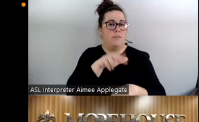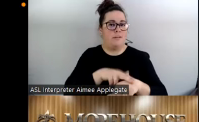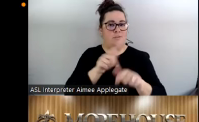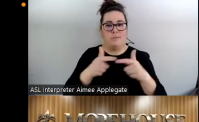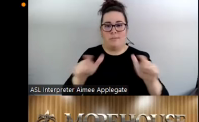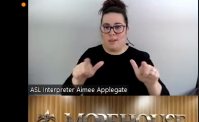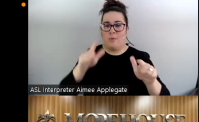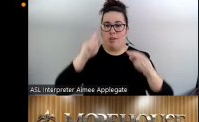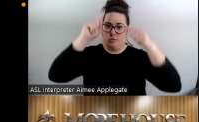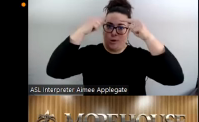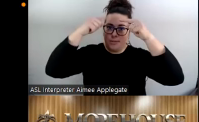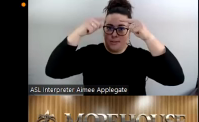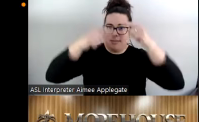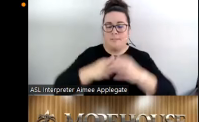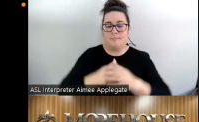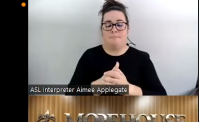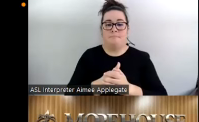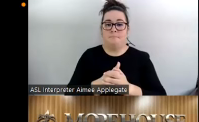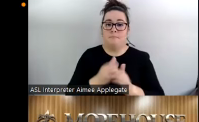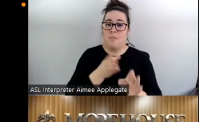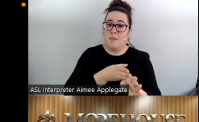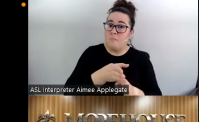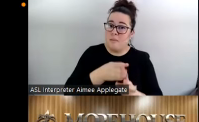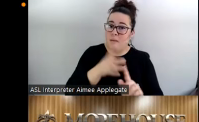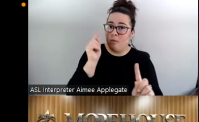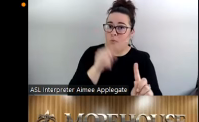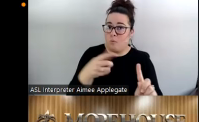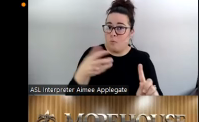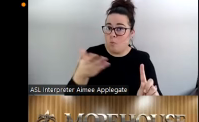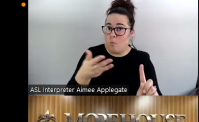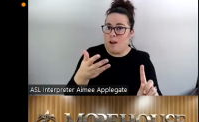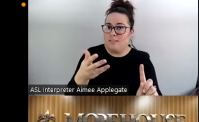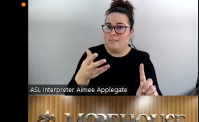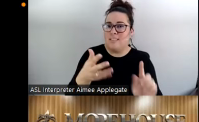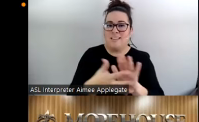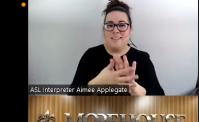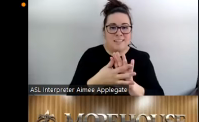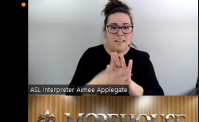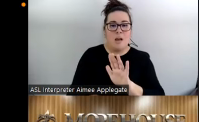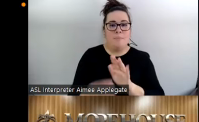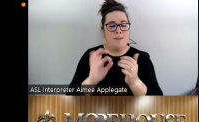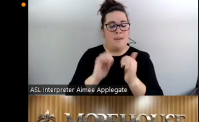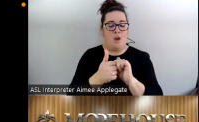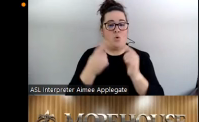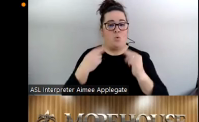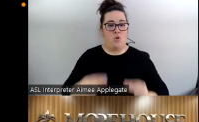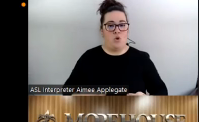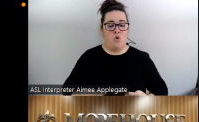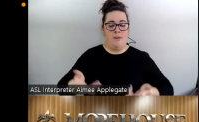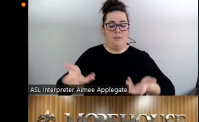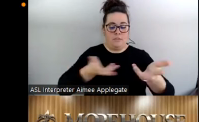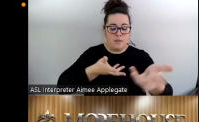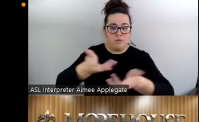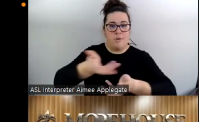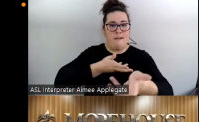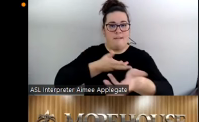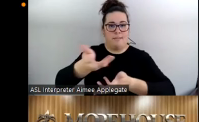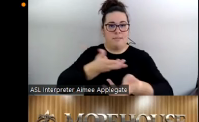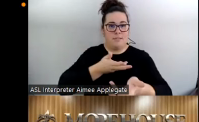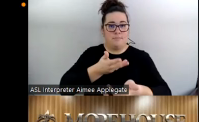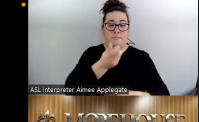But the really main goal is, again, to mimic the way humans interact with one another. And that is understanding what inputs